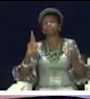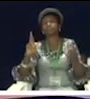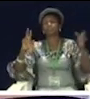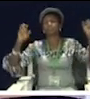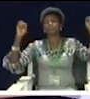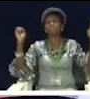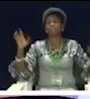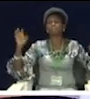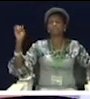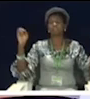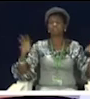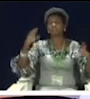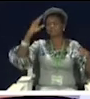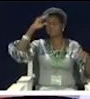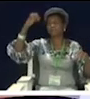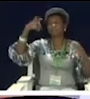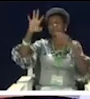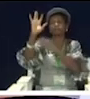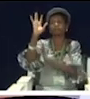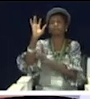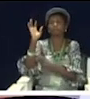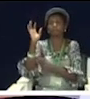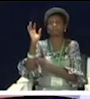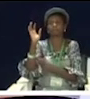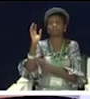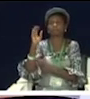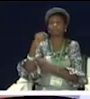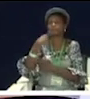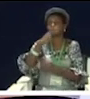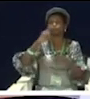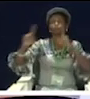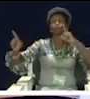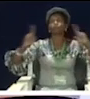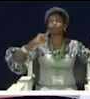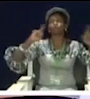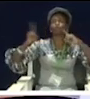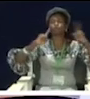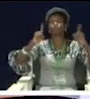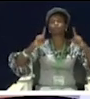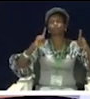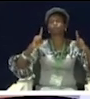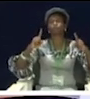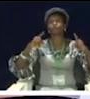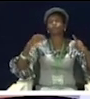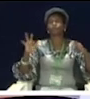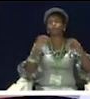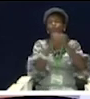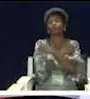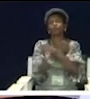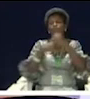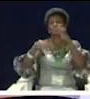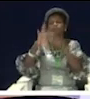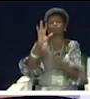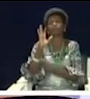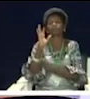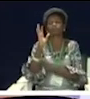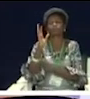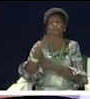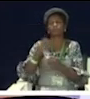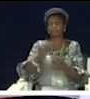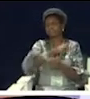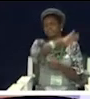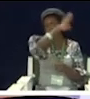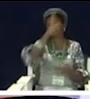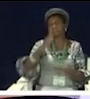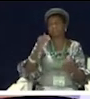many, many men of God who talk only about the love of God, and they never